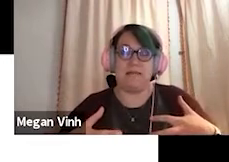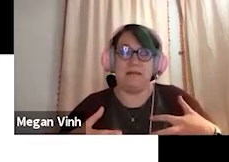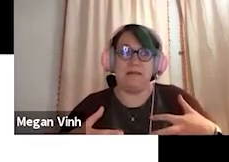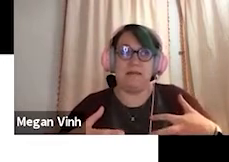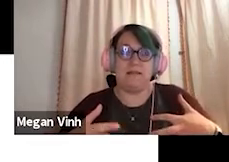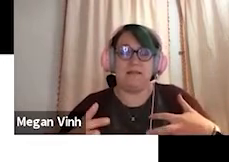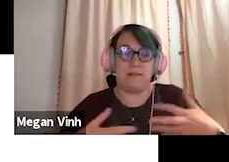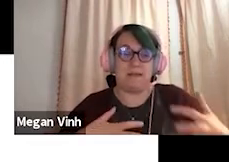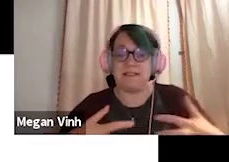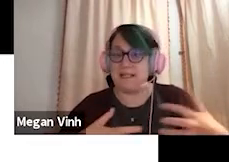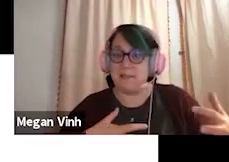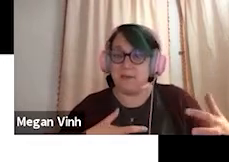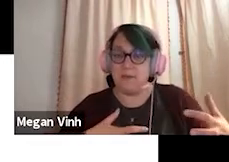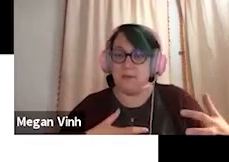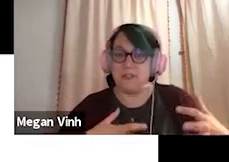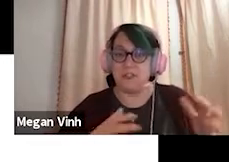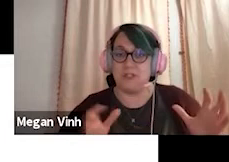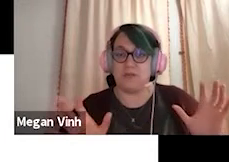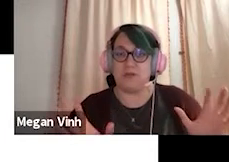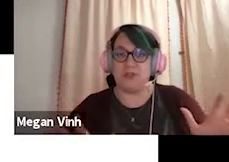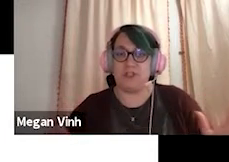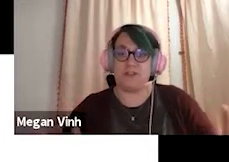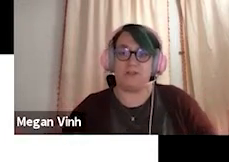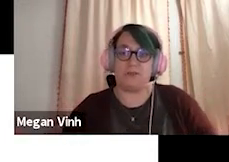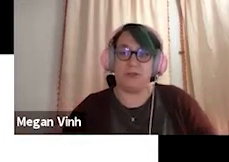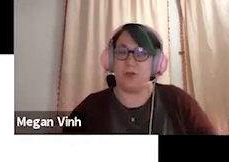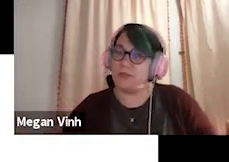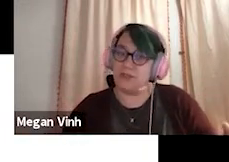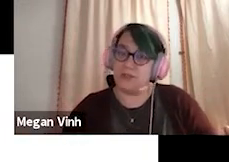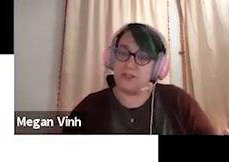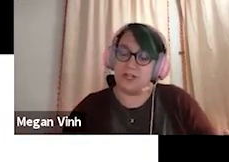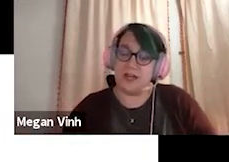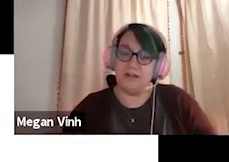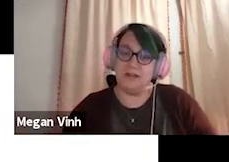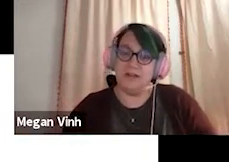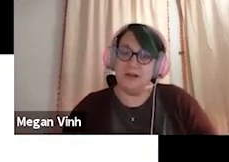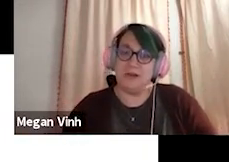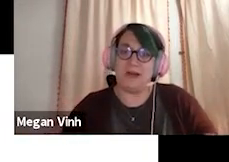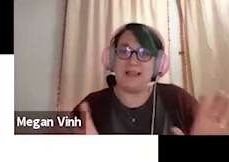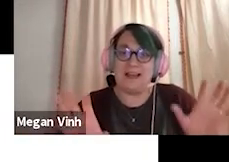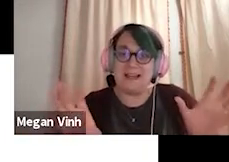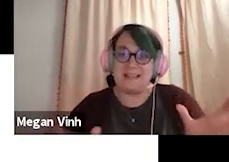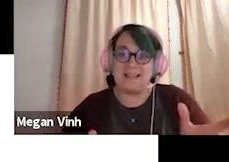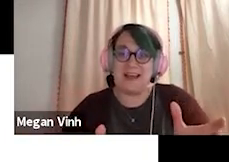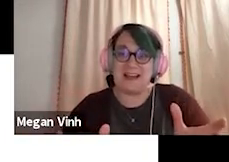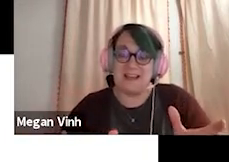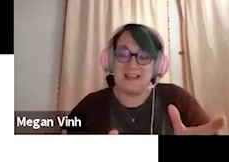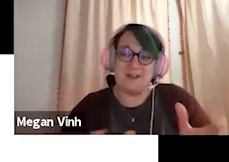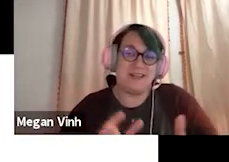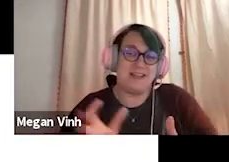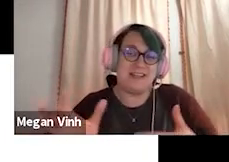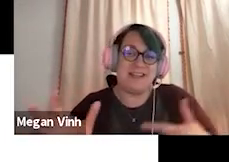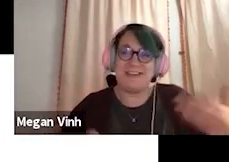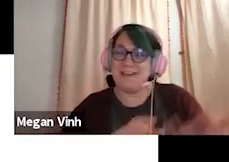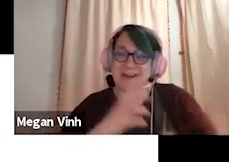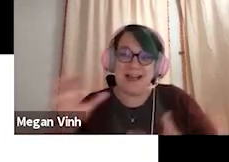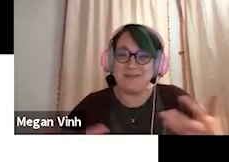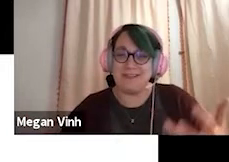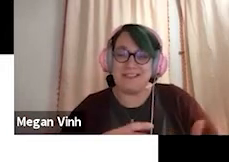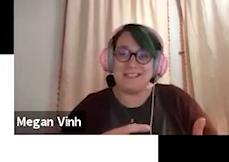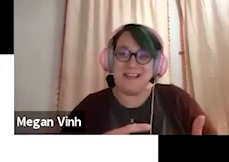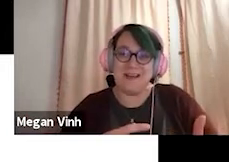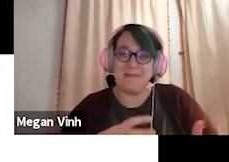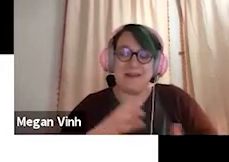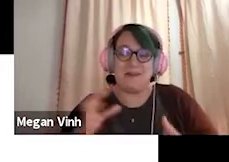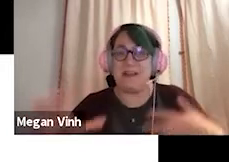making STEM accessible, where she sort of pushed things closer to the child, recognizing that, you know, he could interact